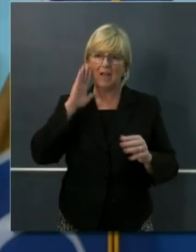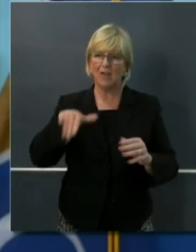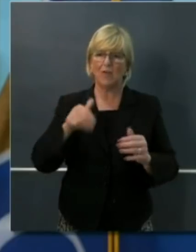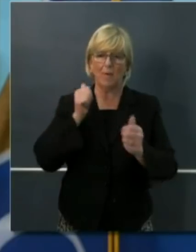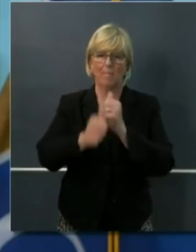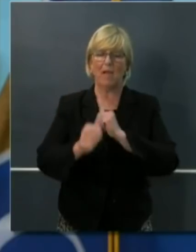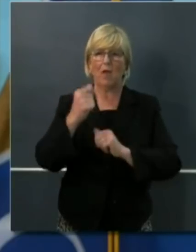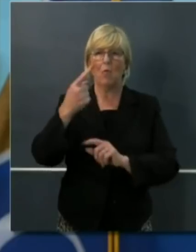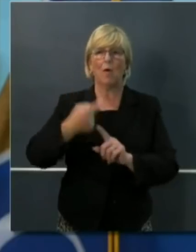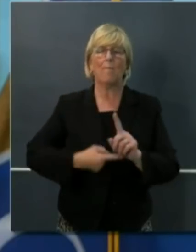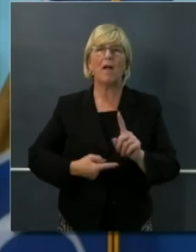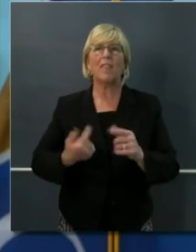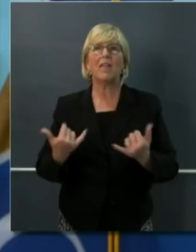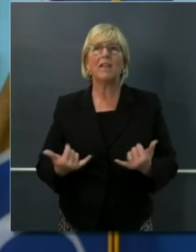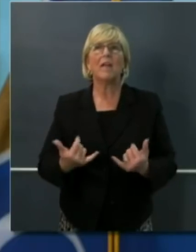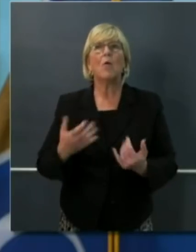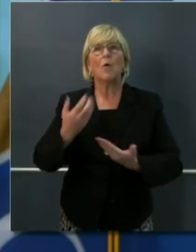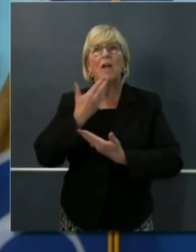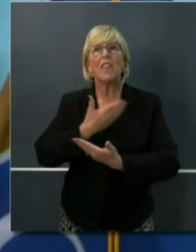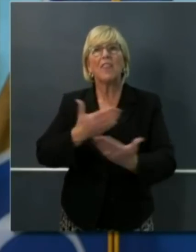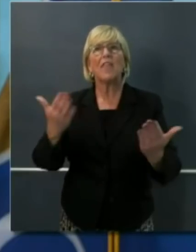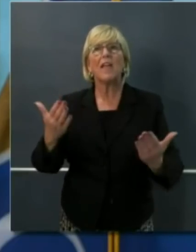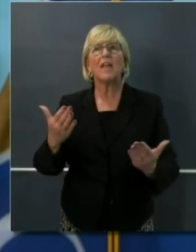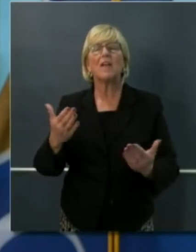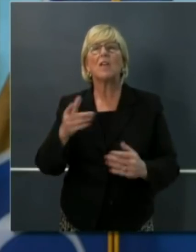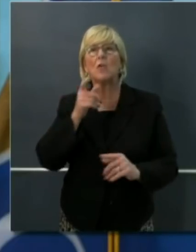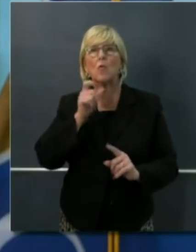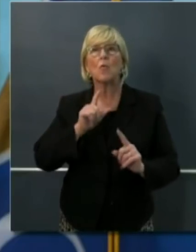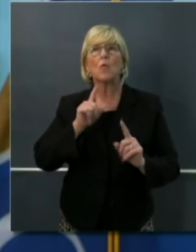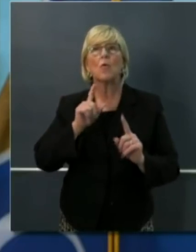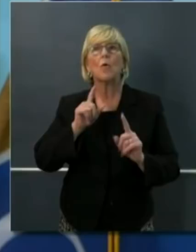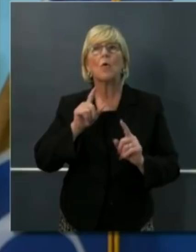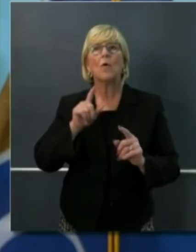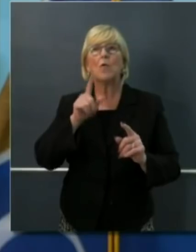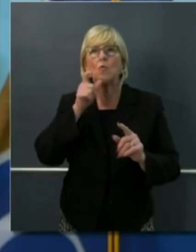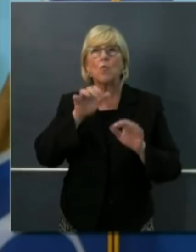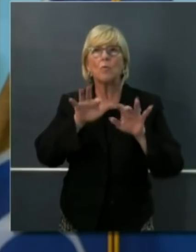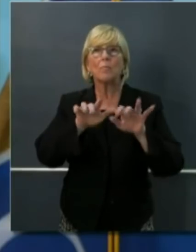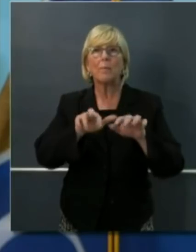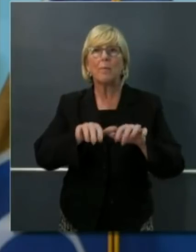to compliment and thank everybody that went to our Californians for